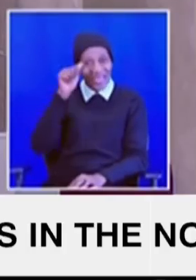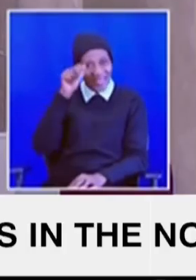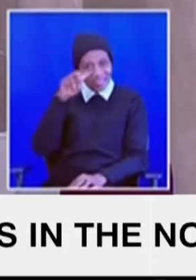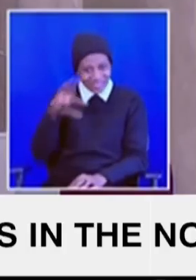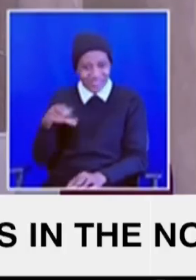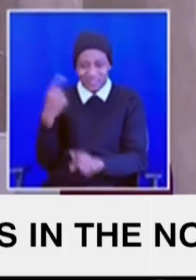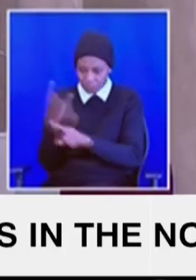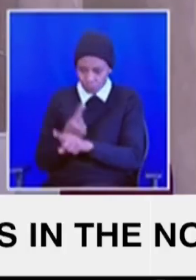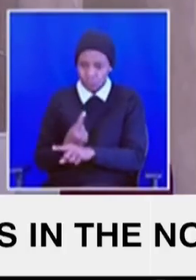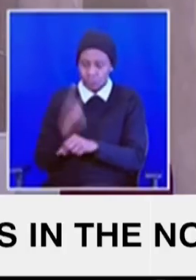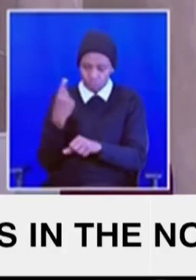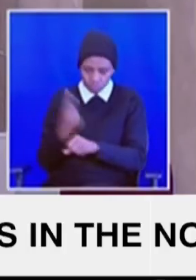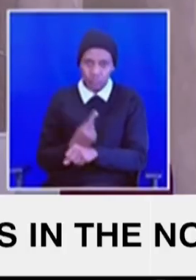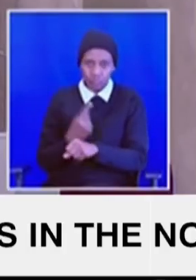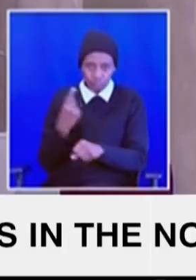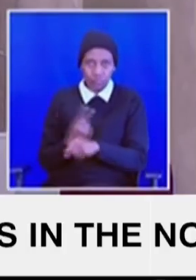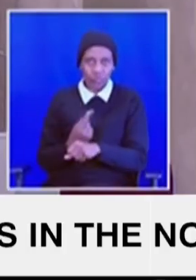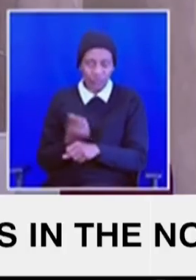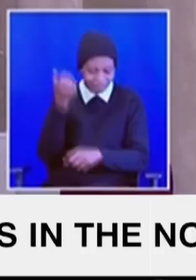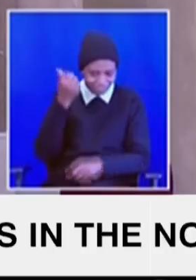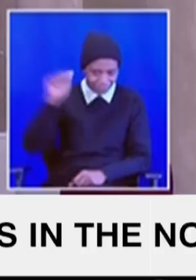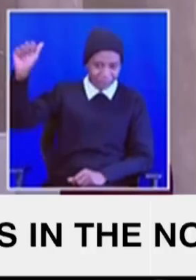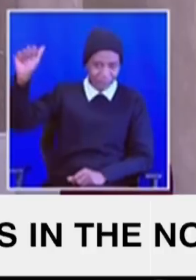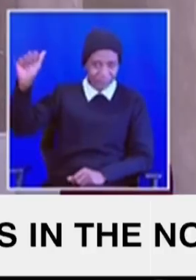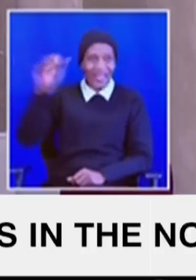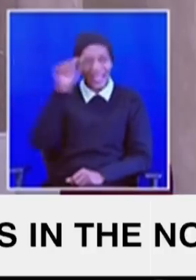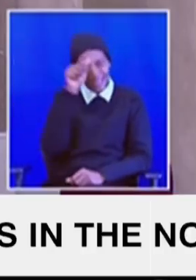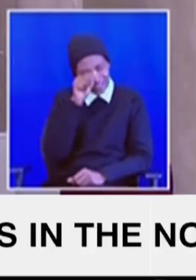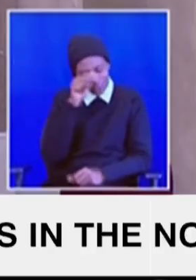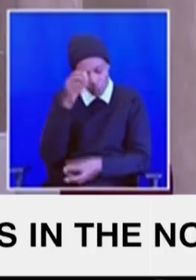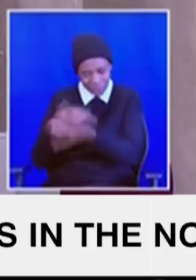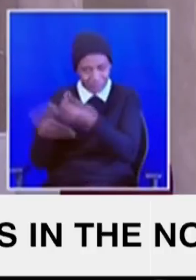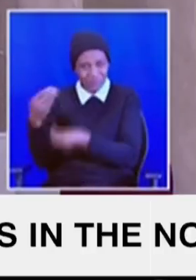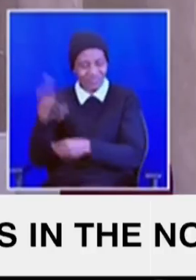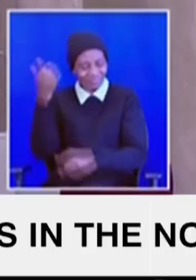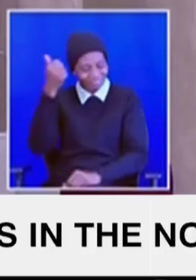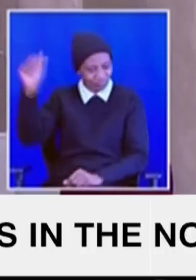always been an anti-corruption party, always.